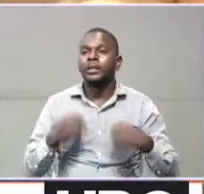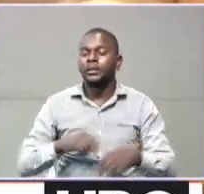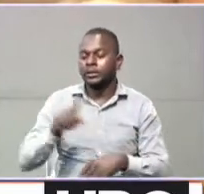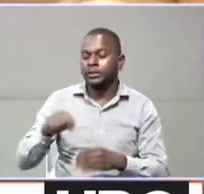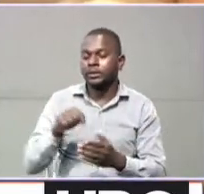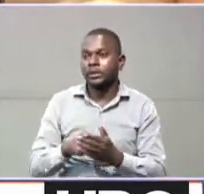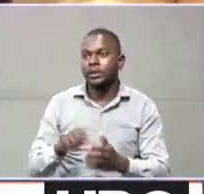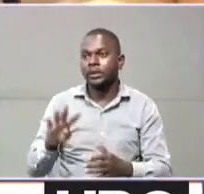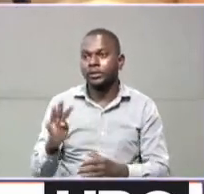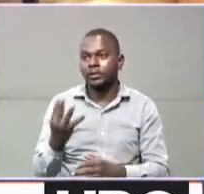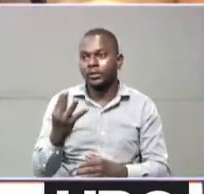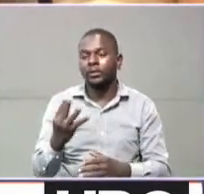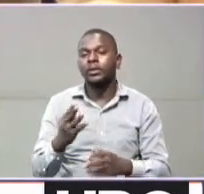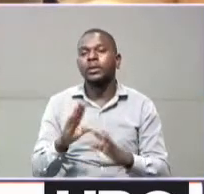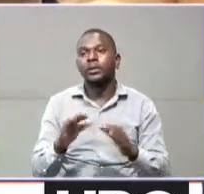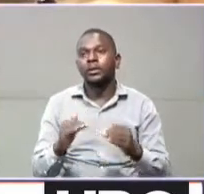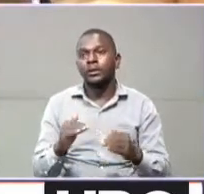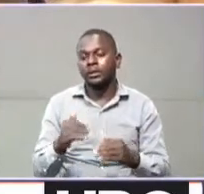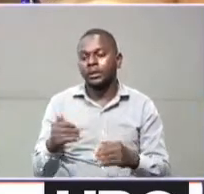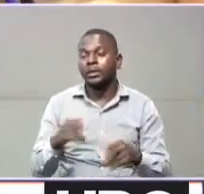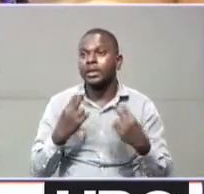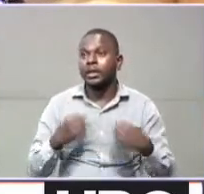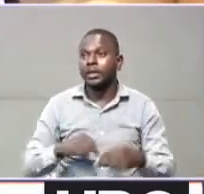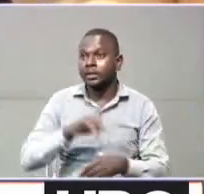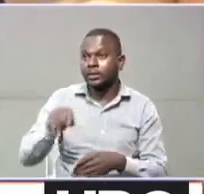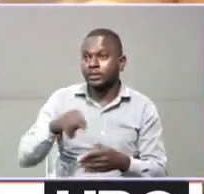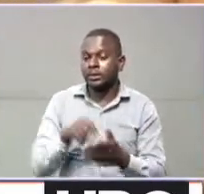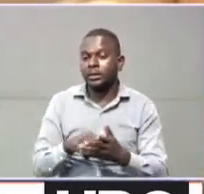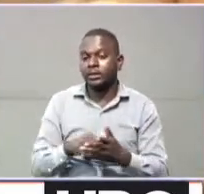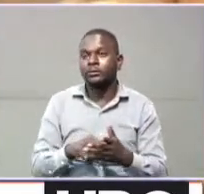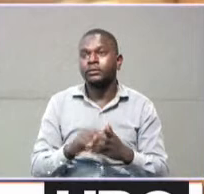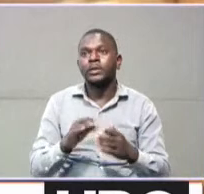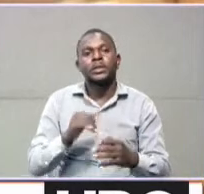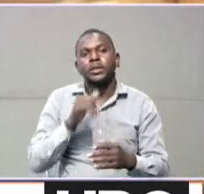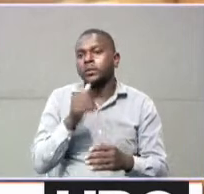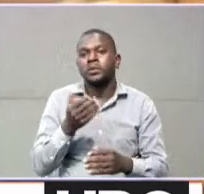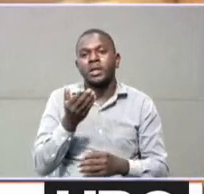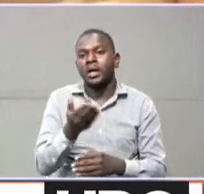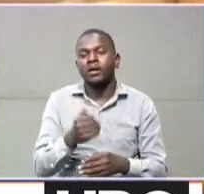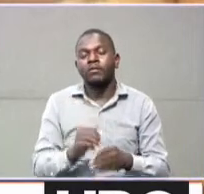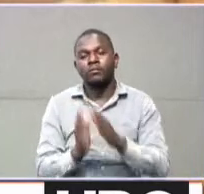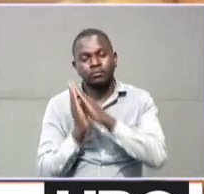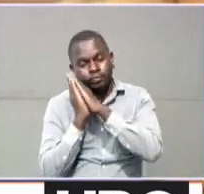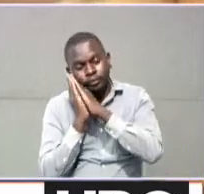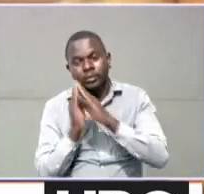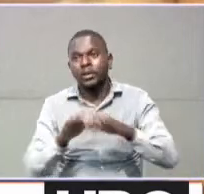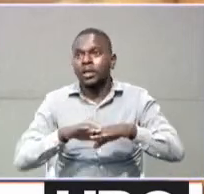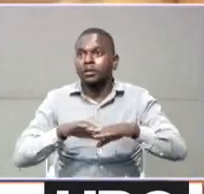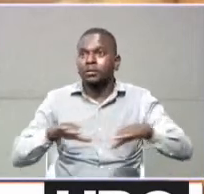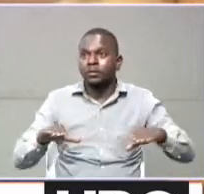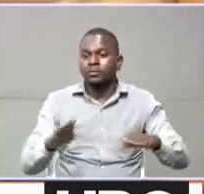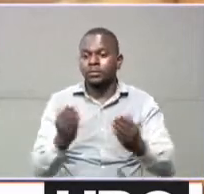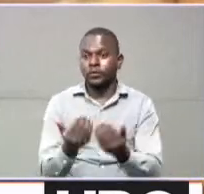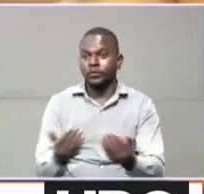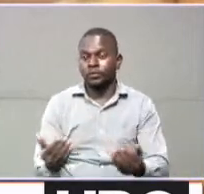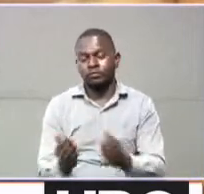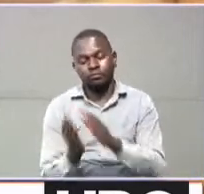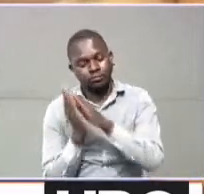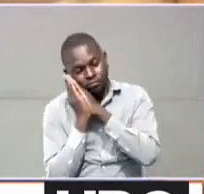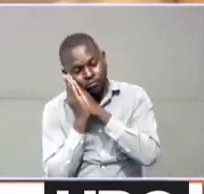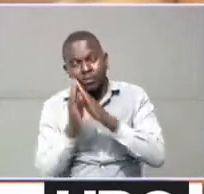foods and other hair centers don't have beds children sleep